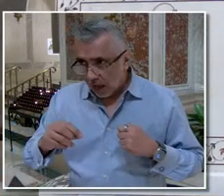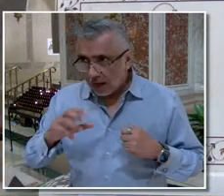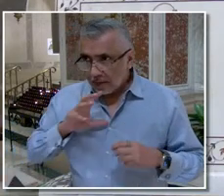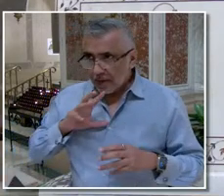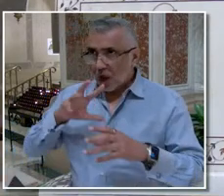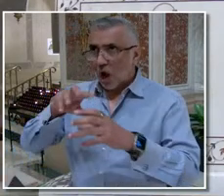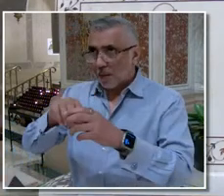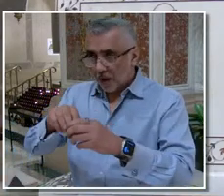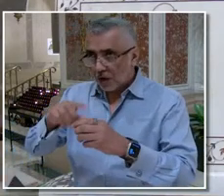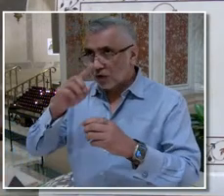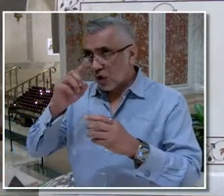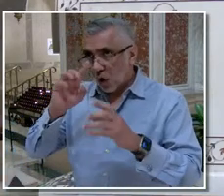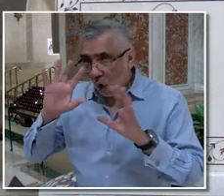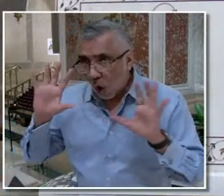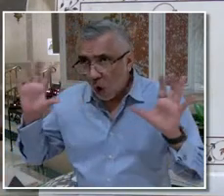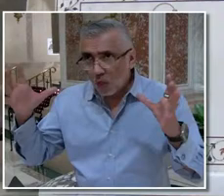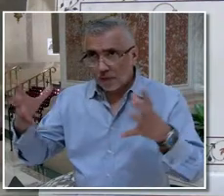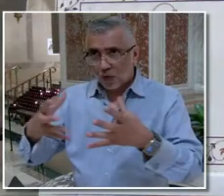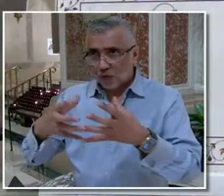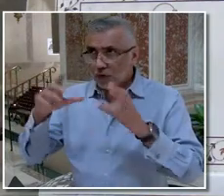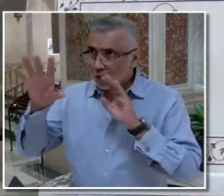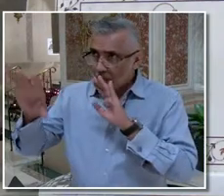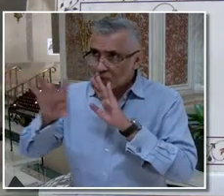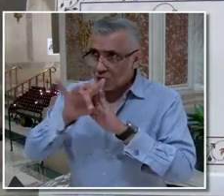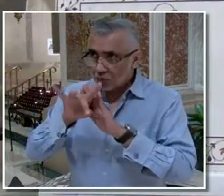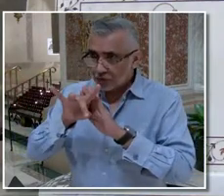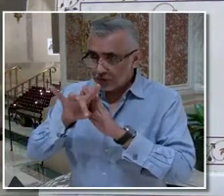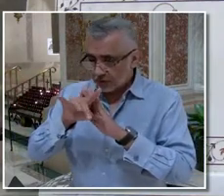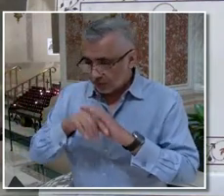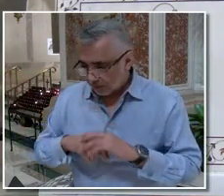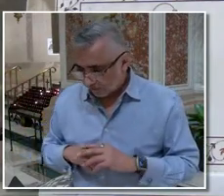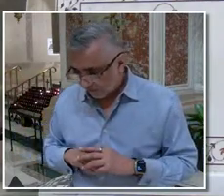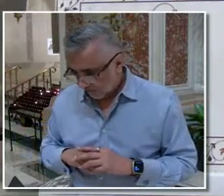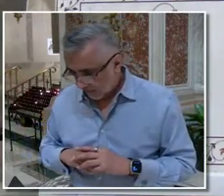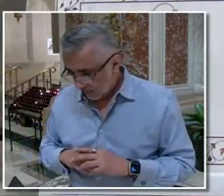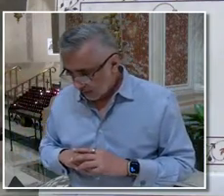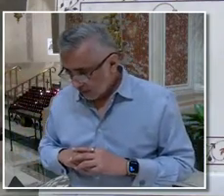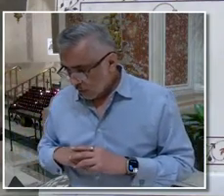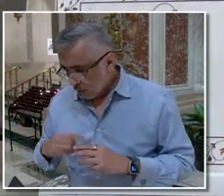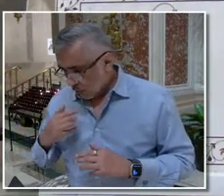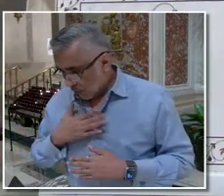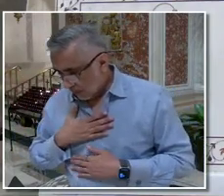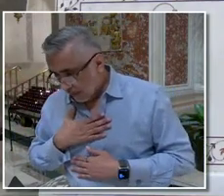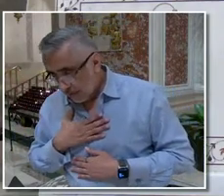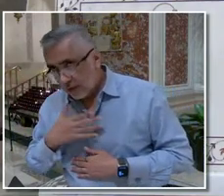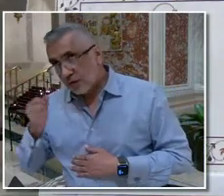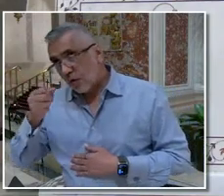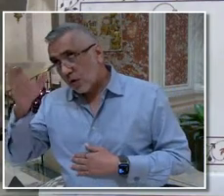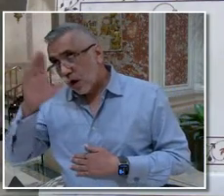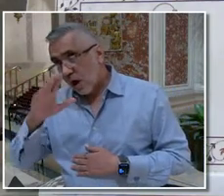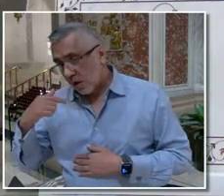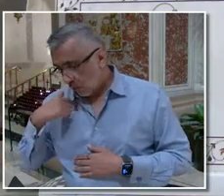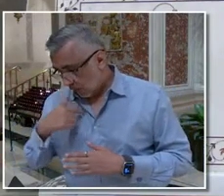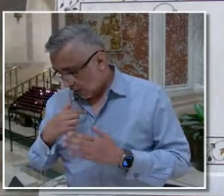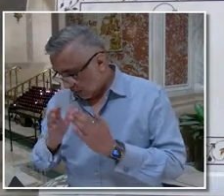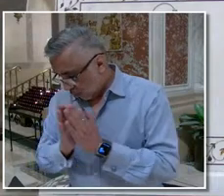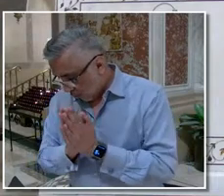the flock of those you have chosen. Be pleased, O God, we pray,